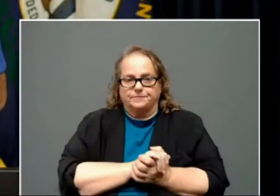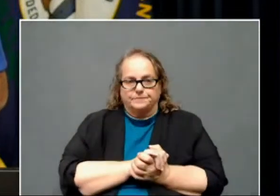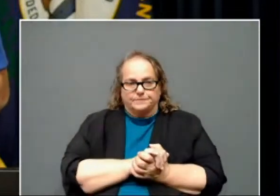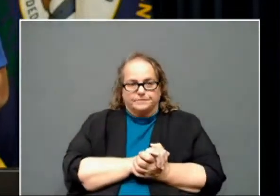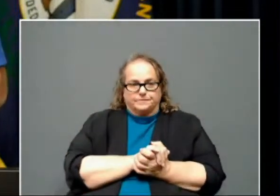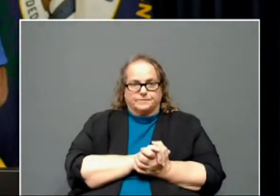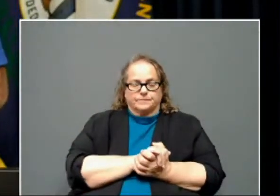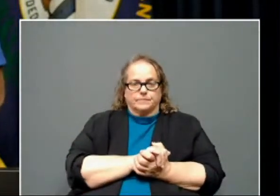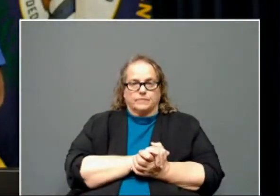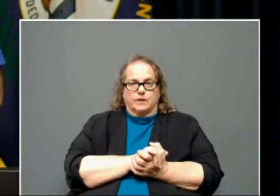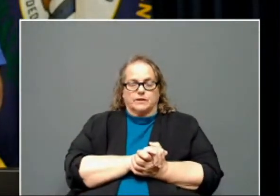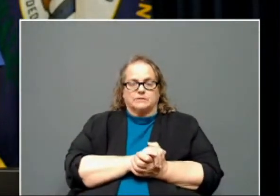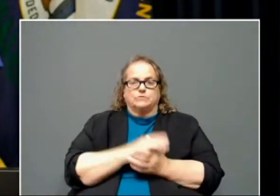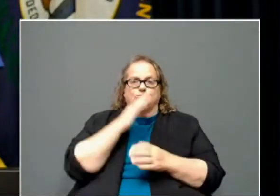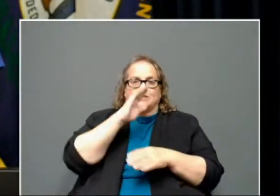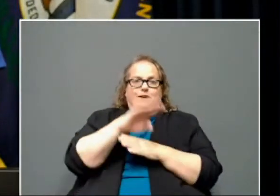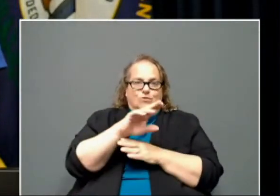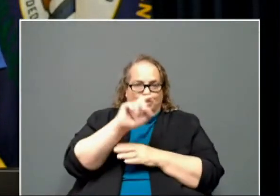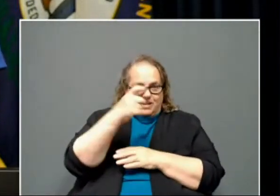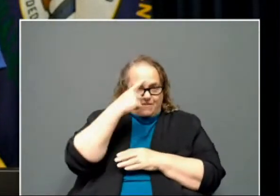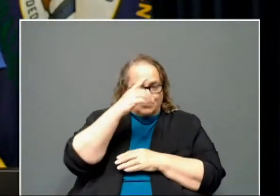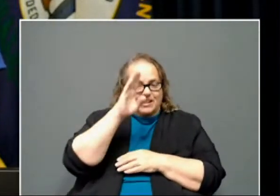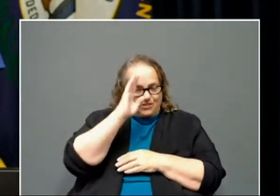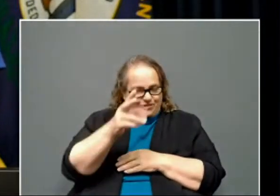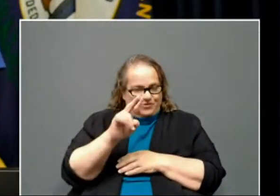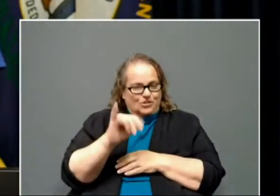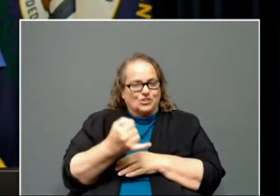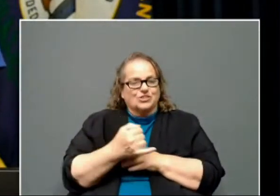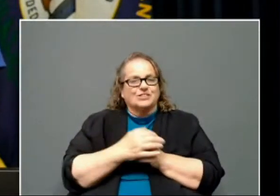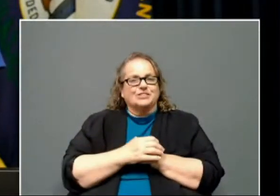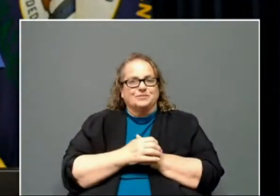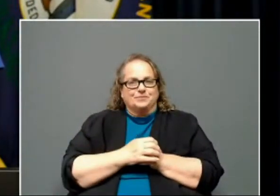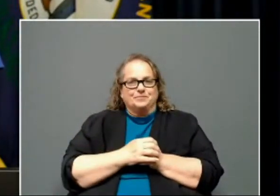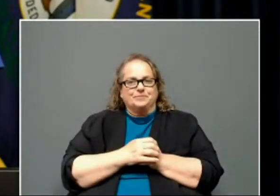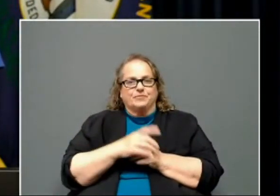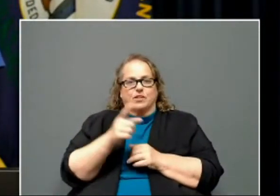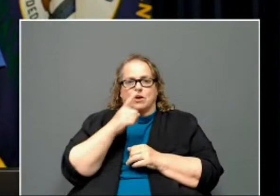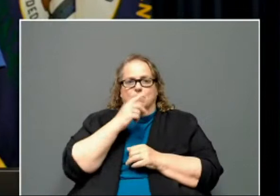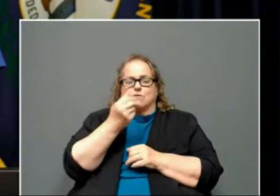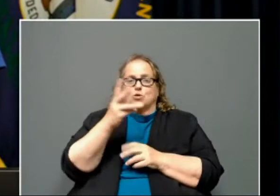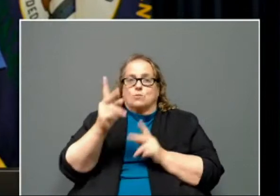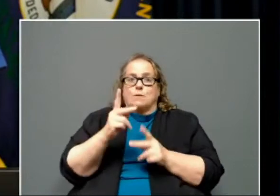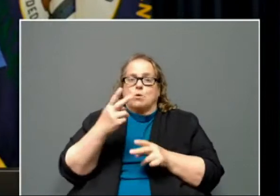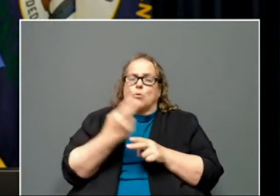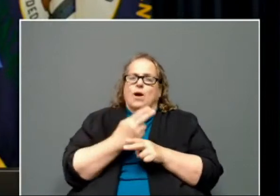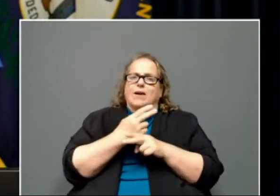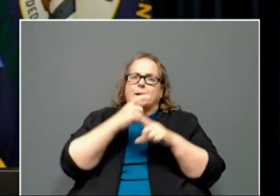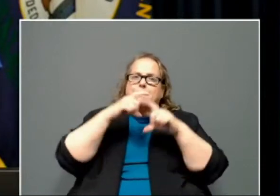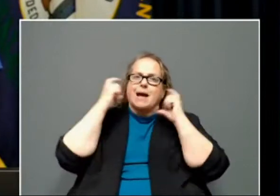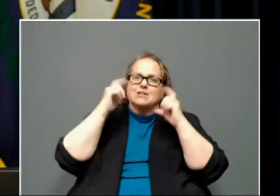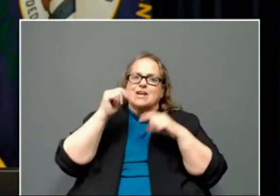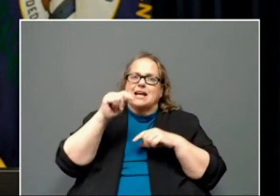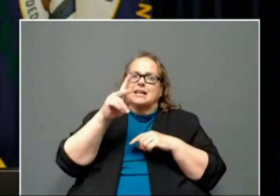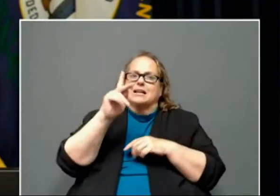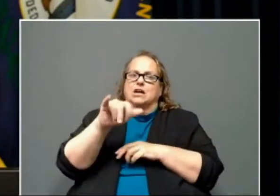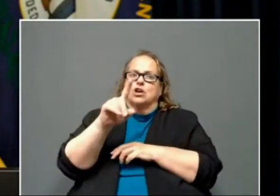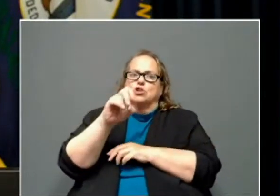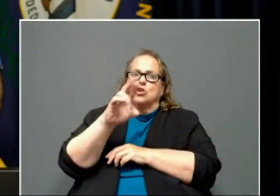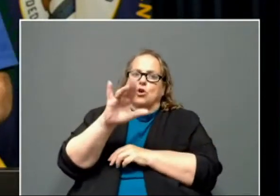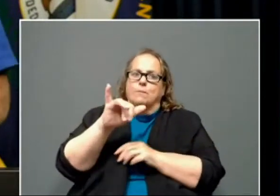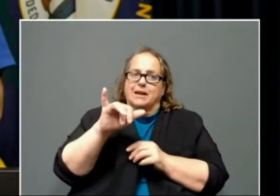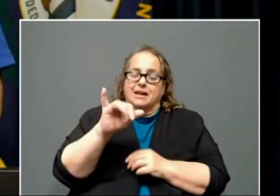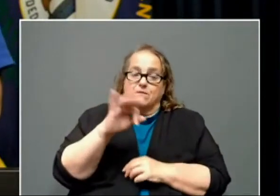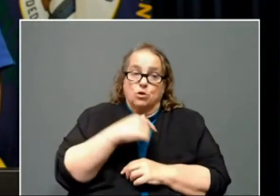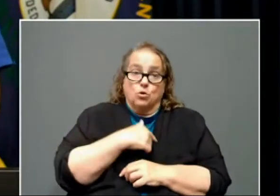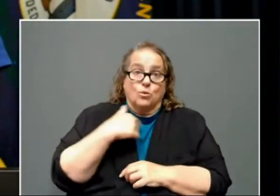Good afternoon, Governor. Hello, Virginia. Governor, there were very few people wearing masks at the Kentucky Derby. If we don't